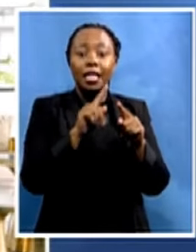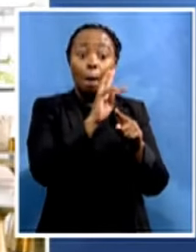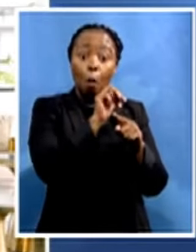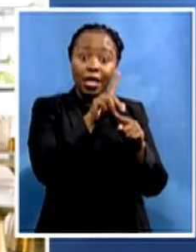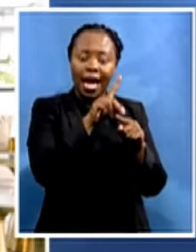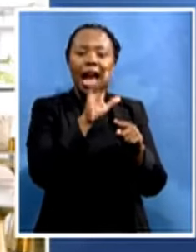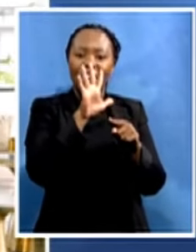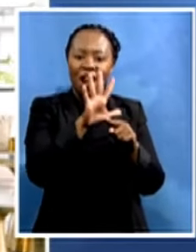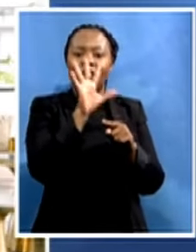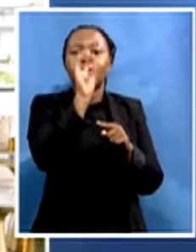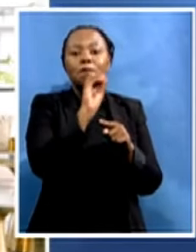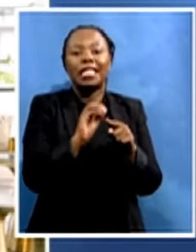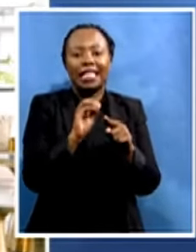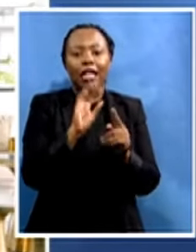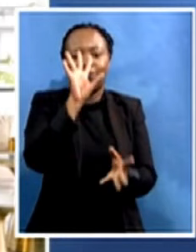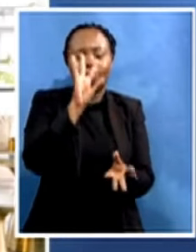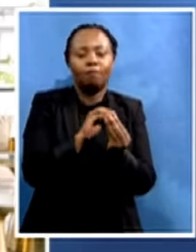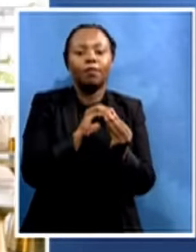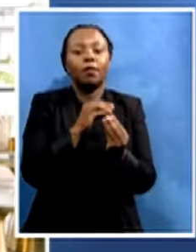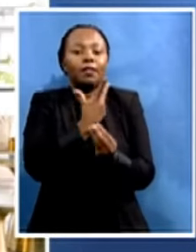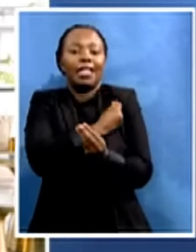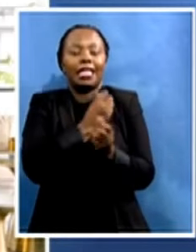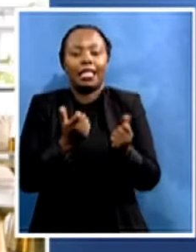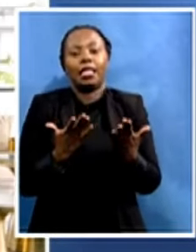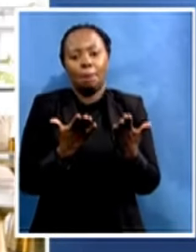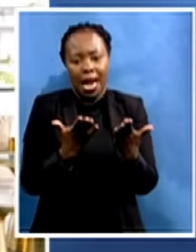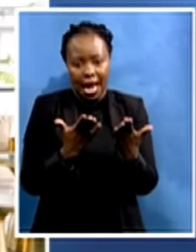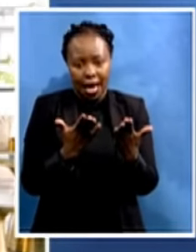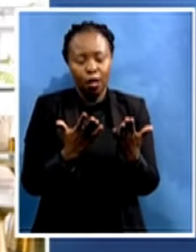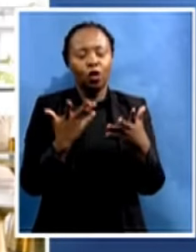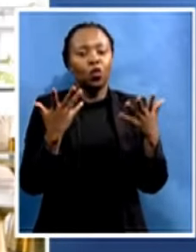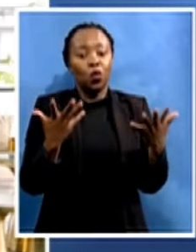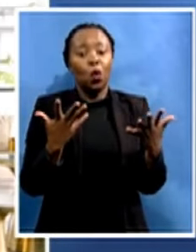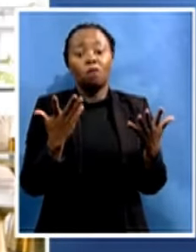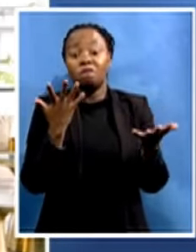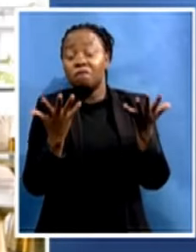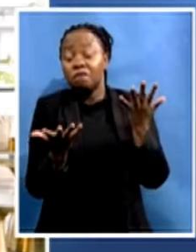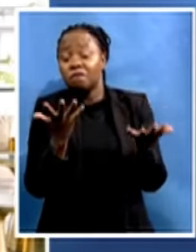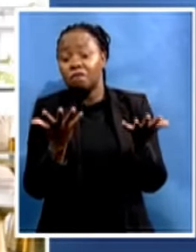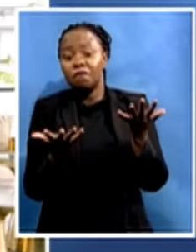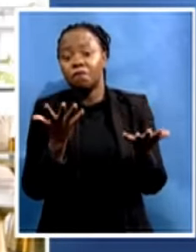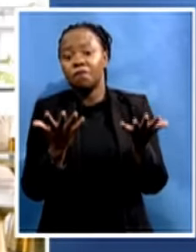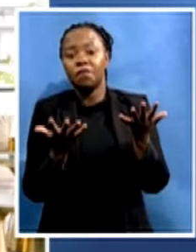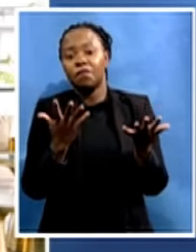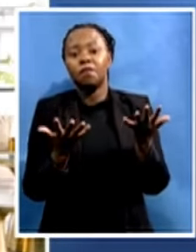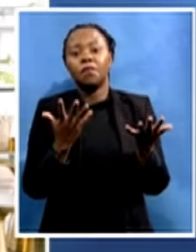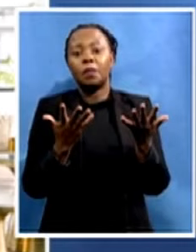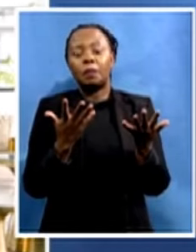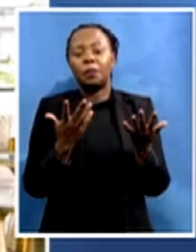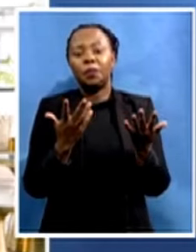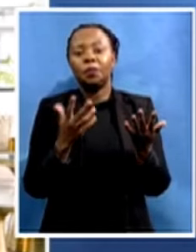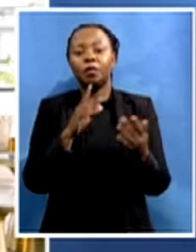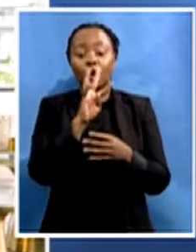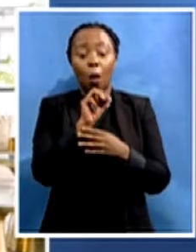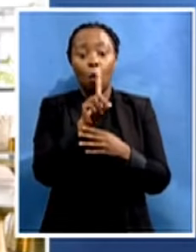supply. I guess it could be related to the fact that Moderna is the first time that they